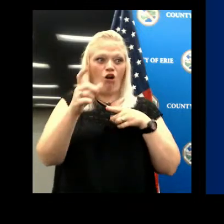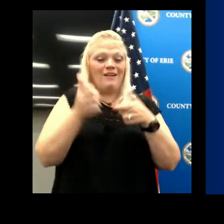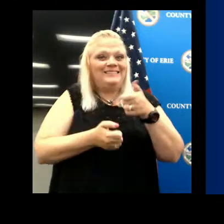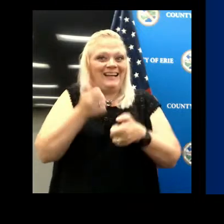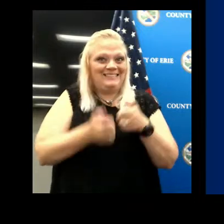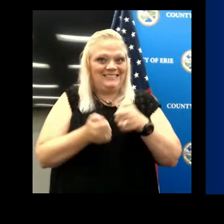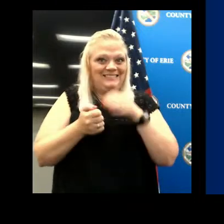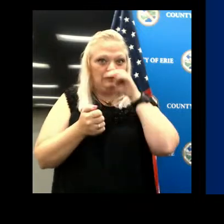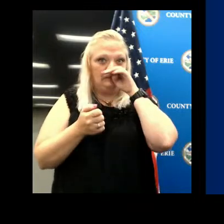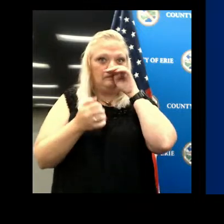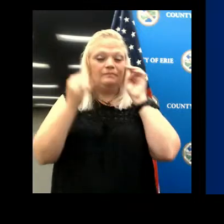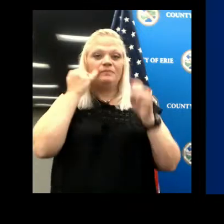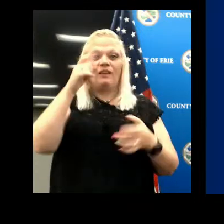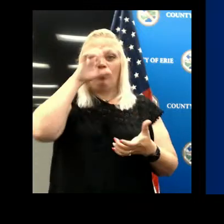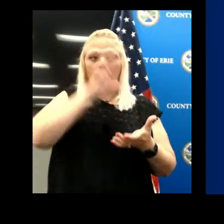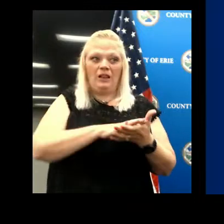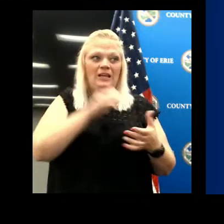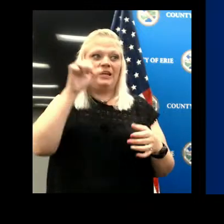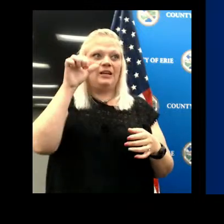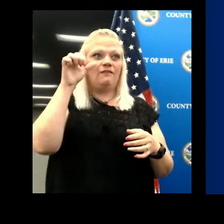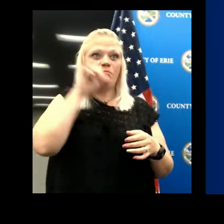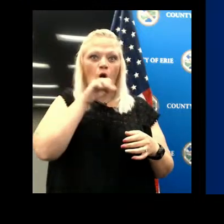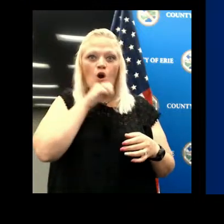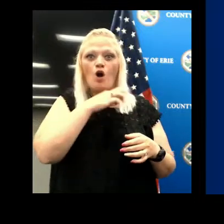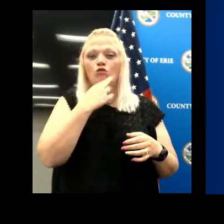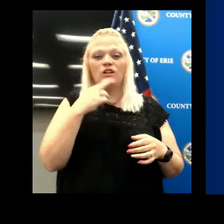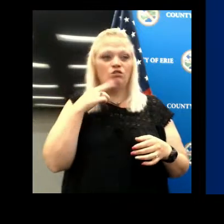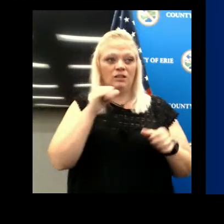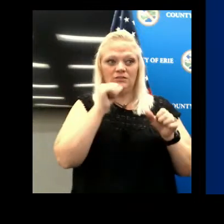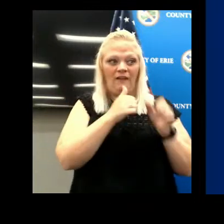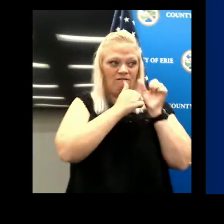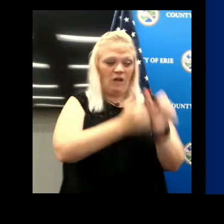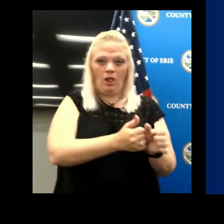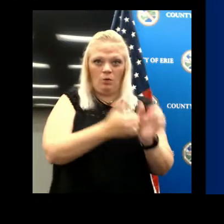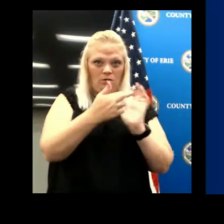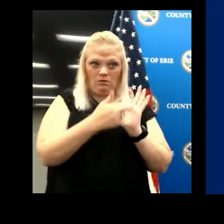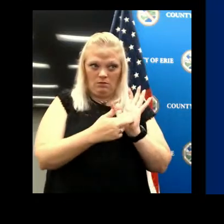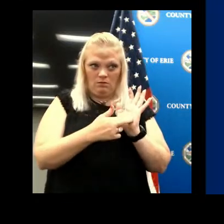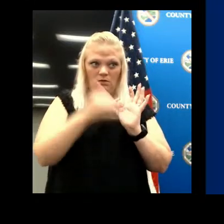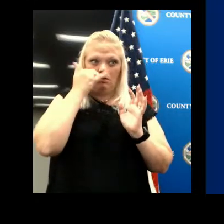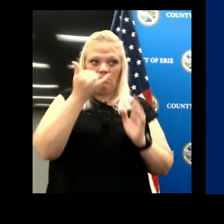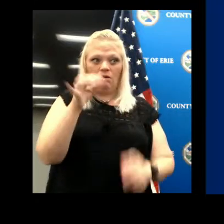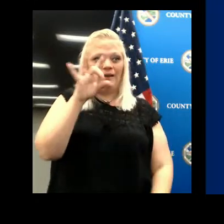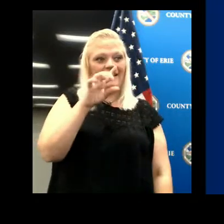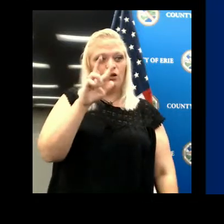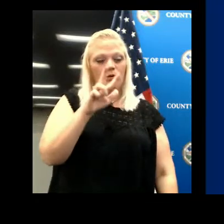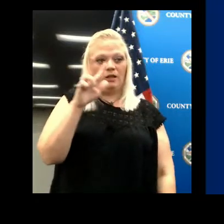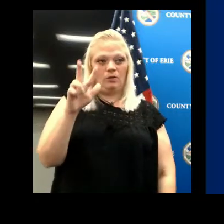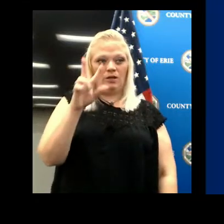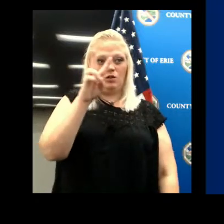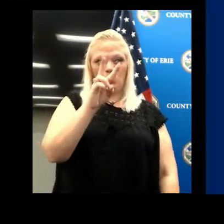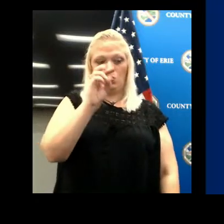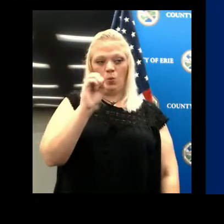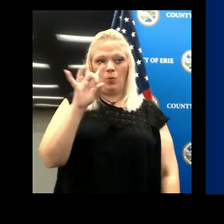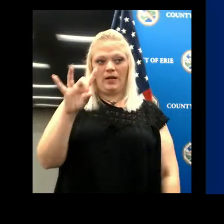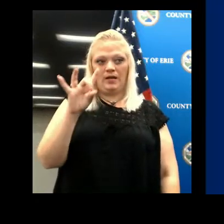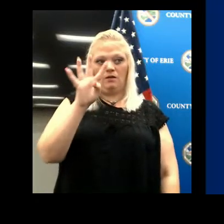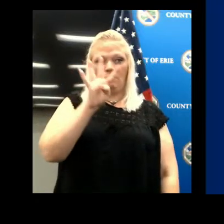you believe a restaurant or bar is not complying with the standards. The call number is